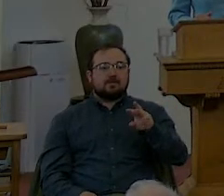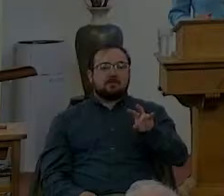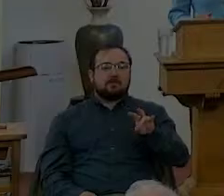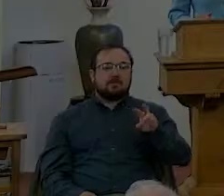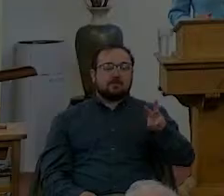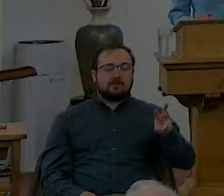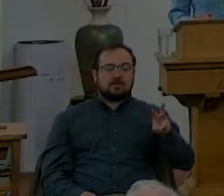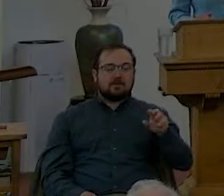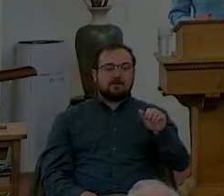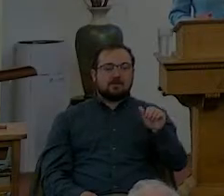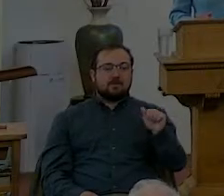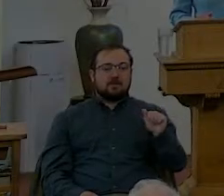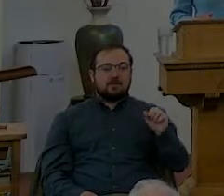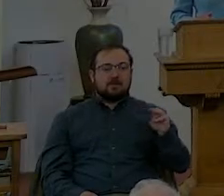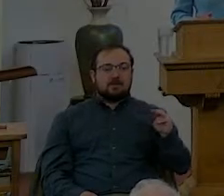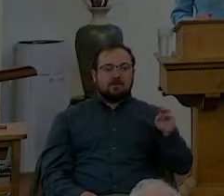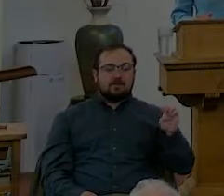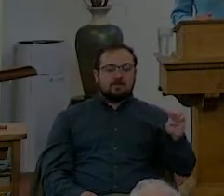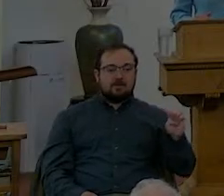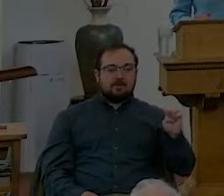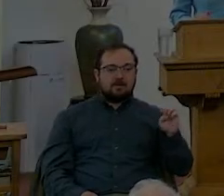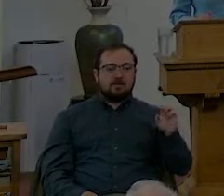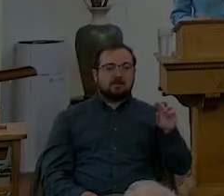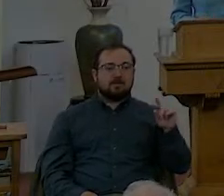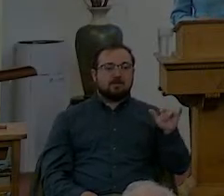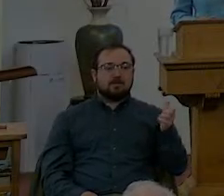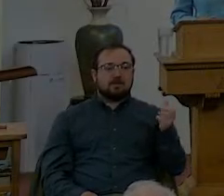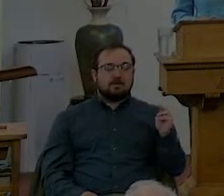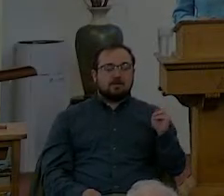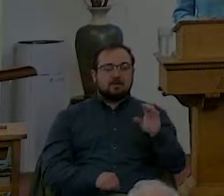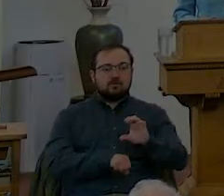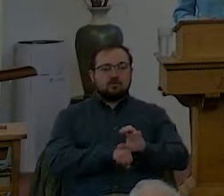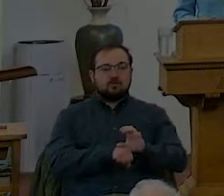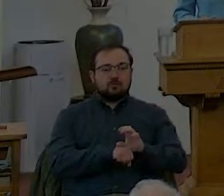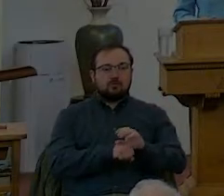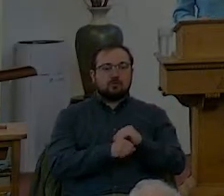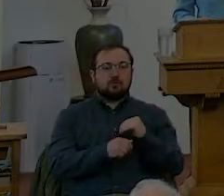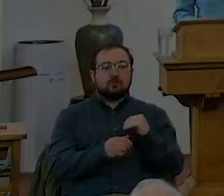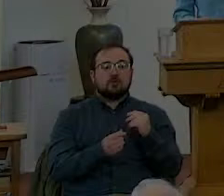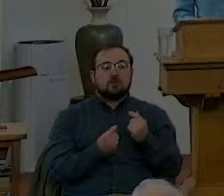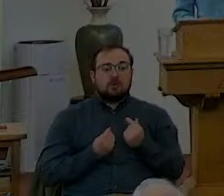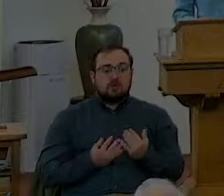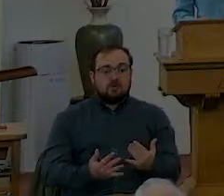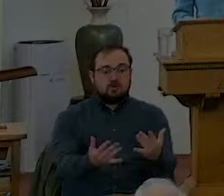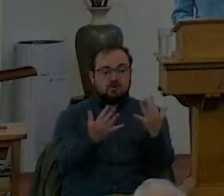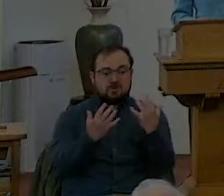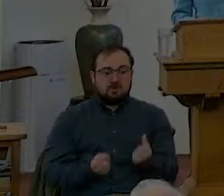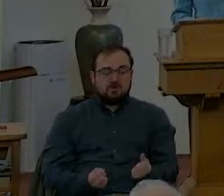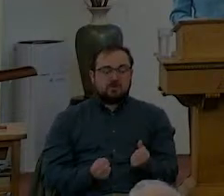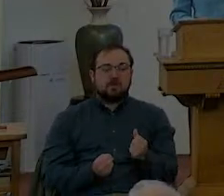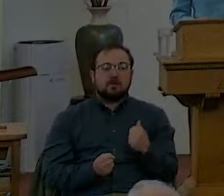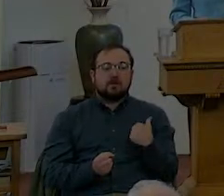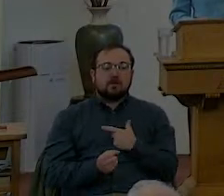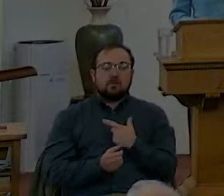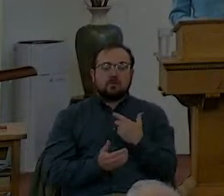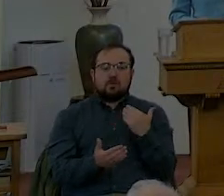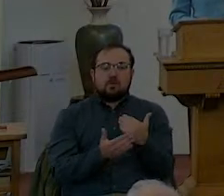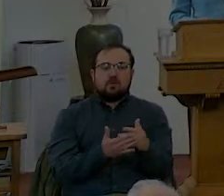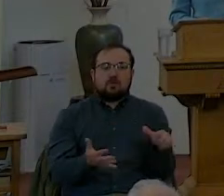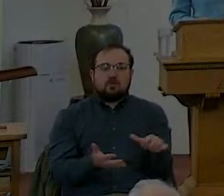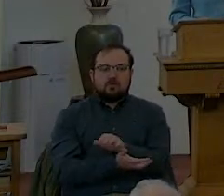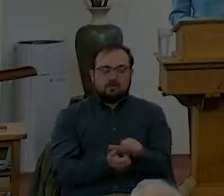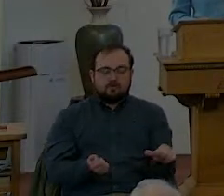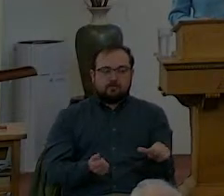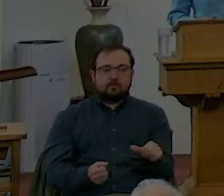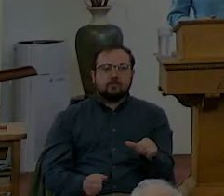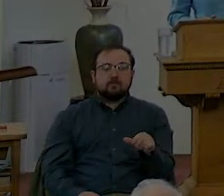Memorial AME Zion Church was nearly destroyed by arson. Because of this, Dorothy